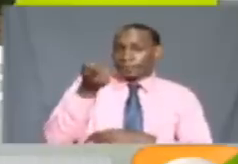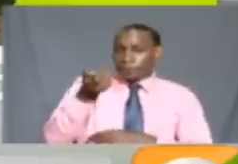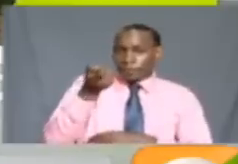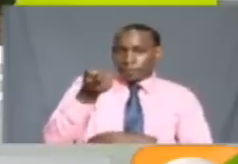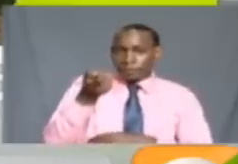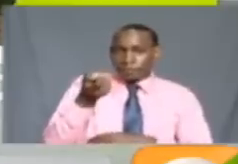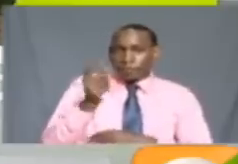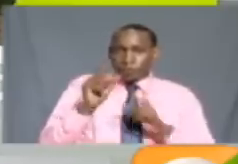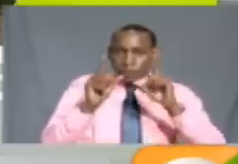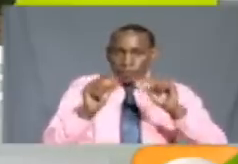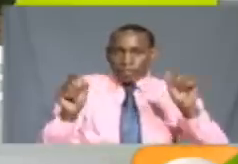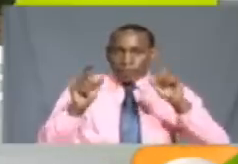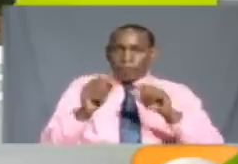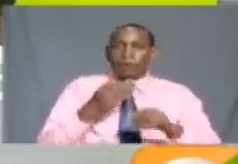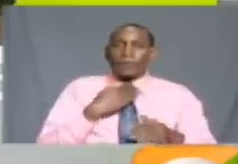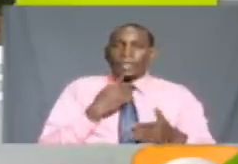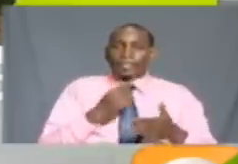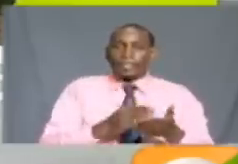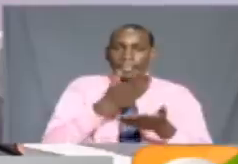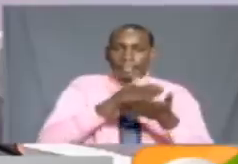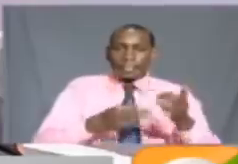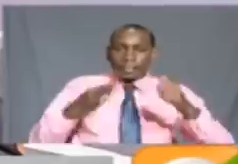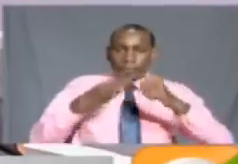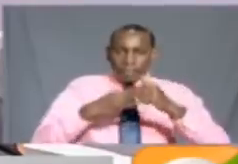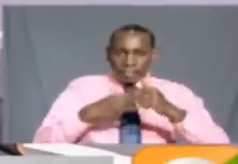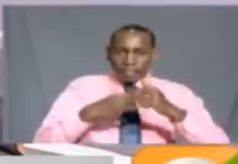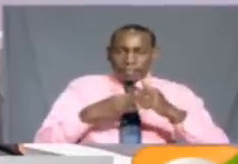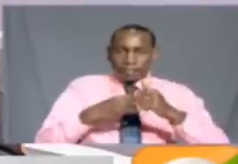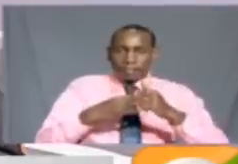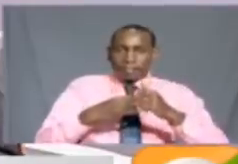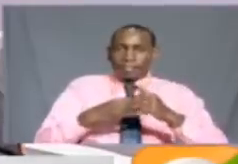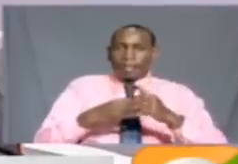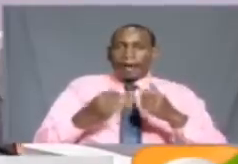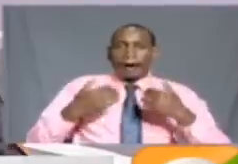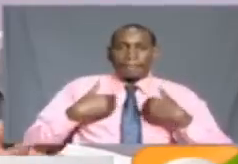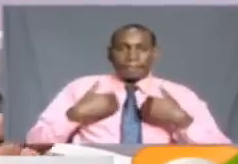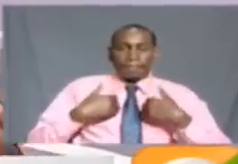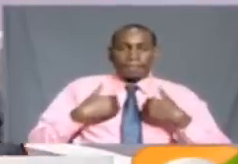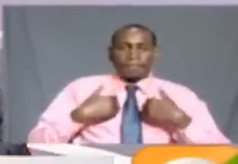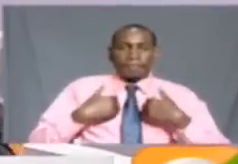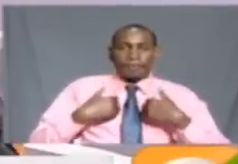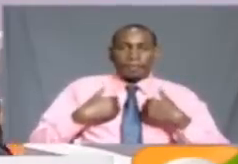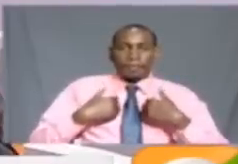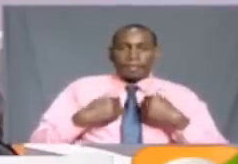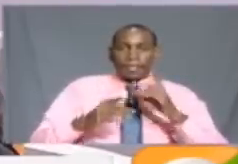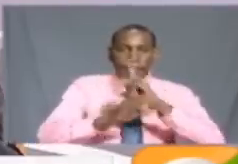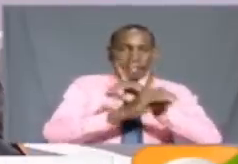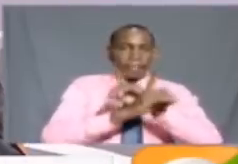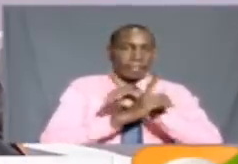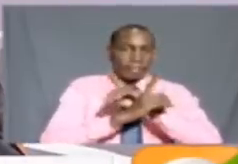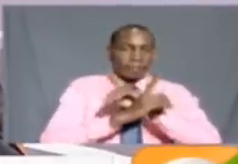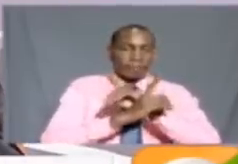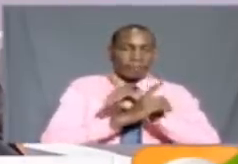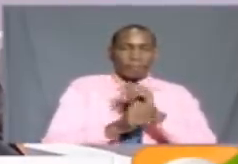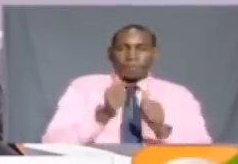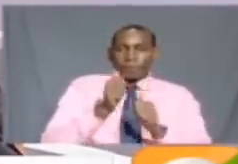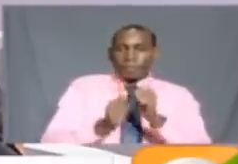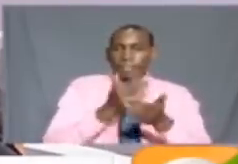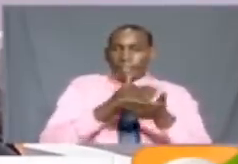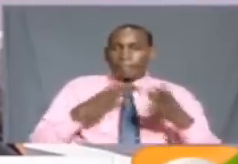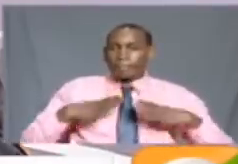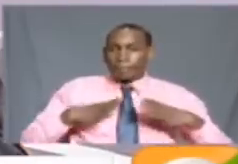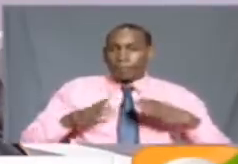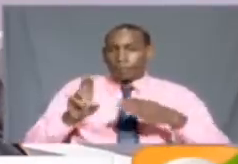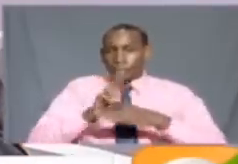one small thing I'd like to mention. Section 8 of the Sexual Offences Act has a what we'd call a defence, which some people